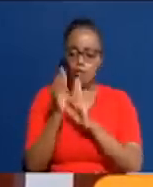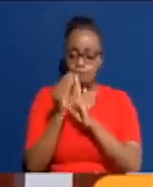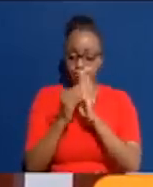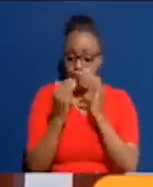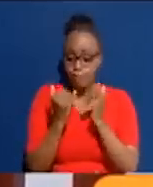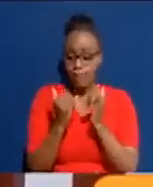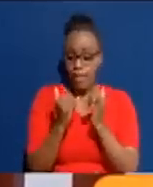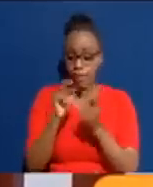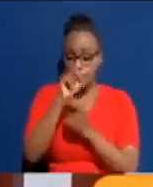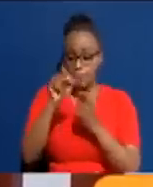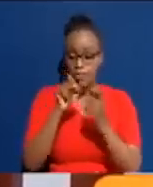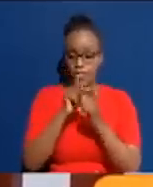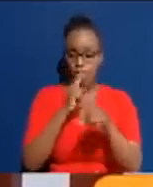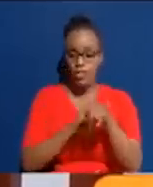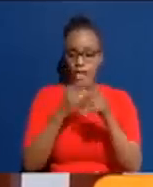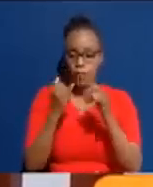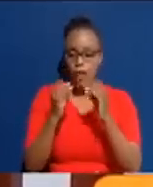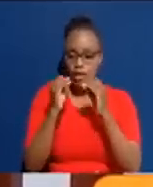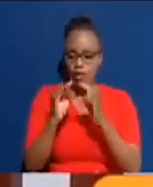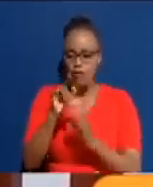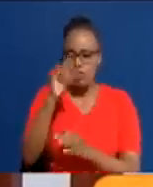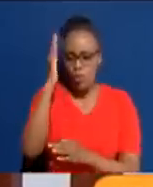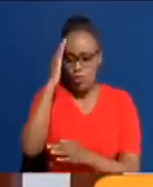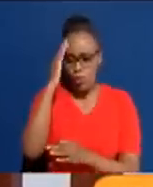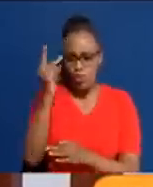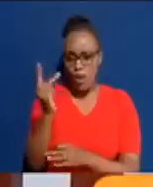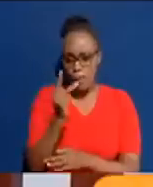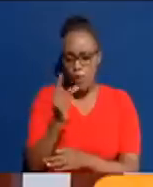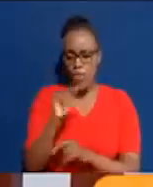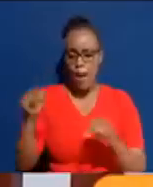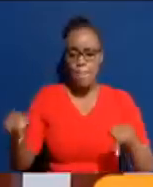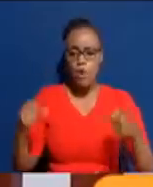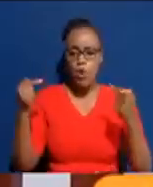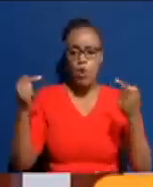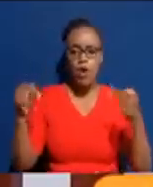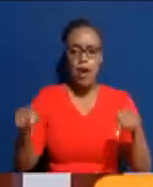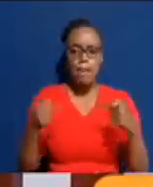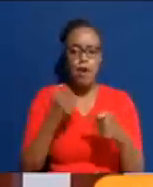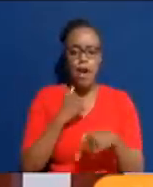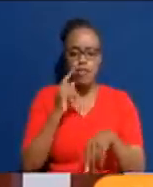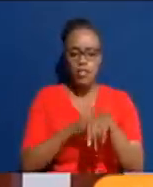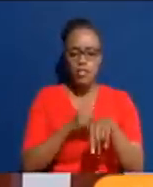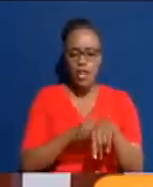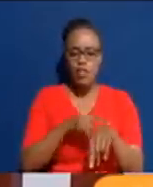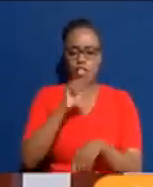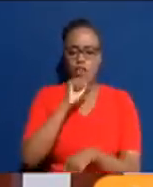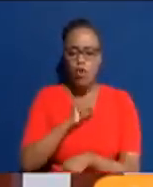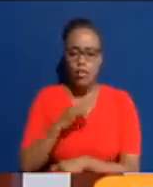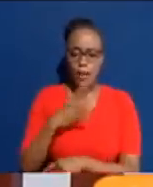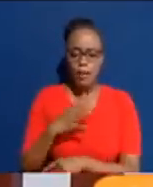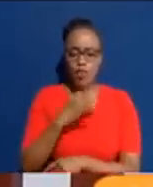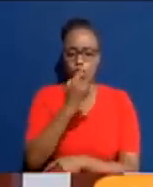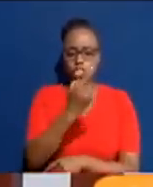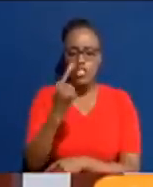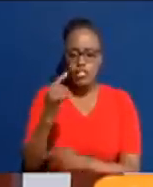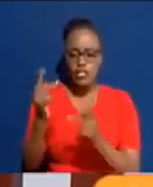this particular point in time, when we know that these two are quarreling, it is the time for the elders from every